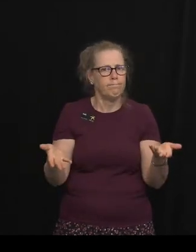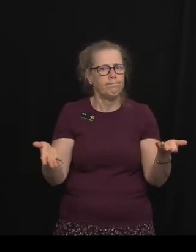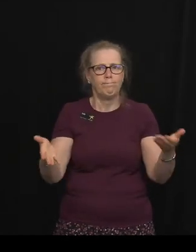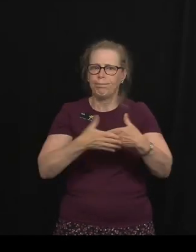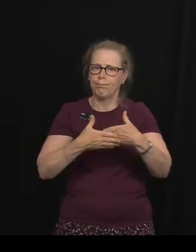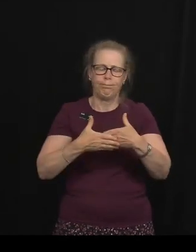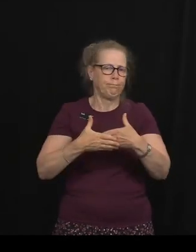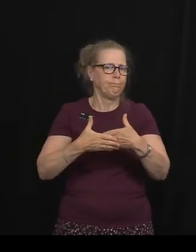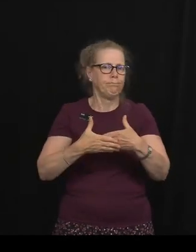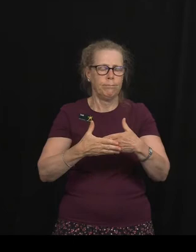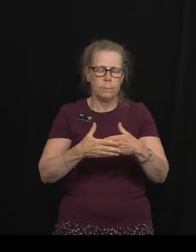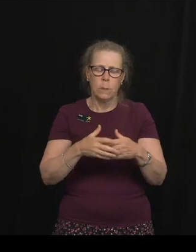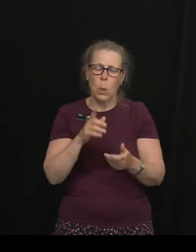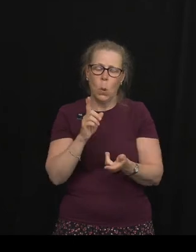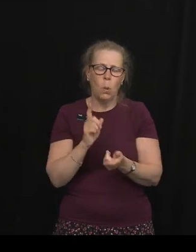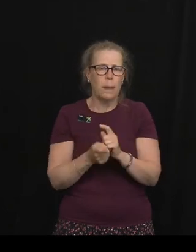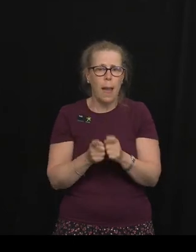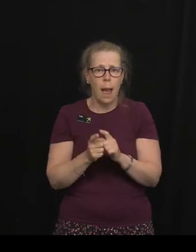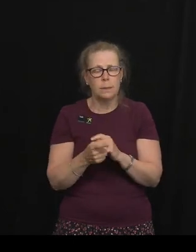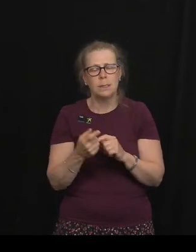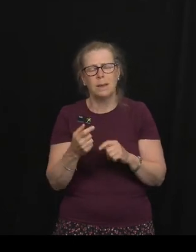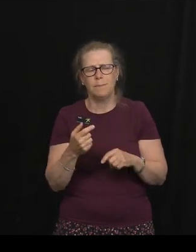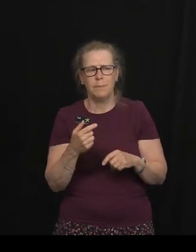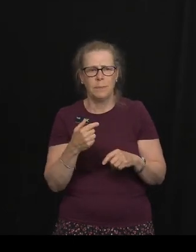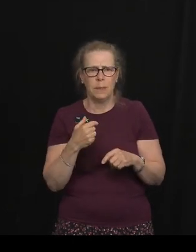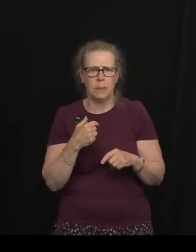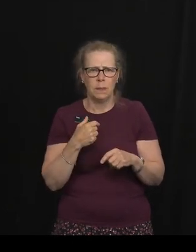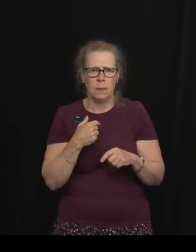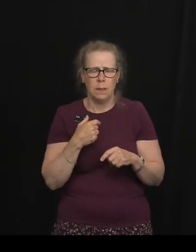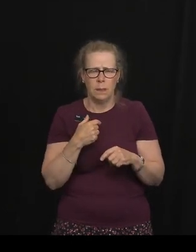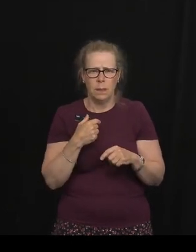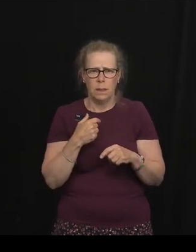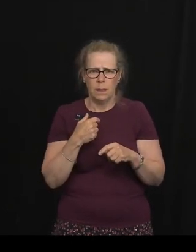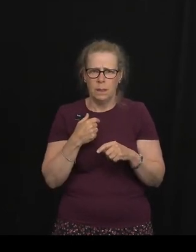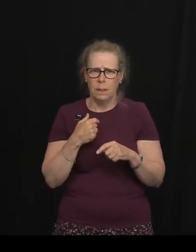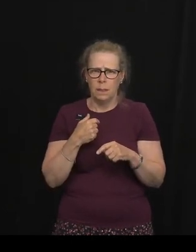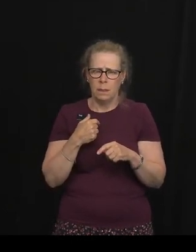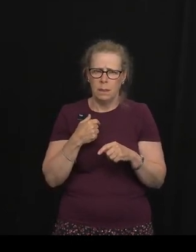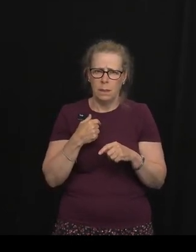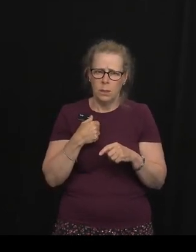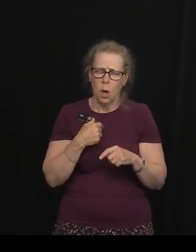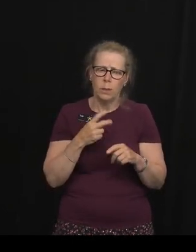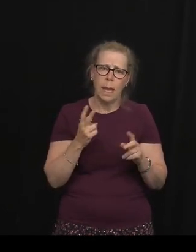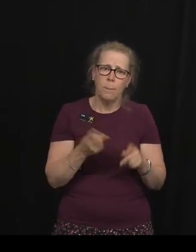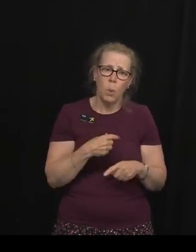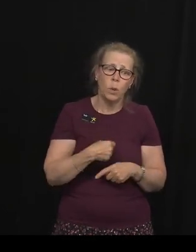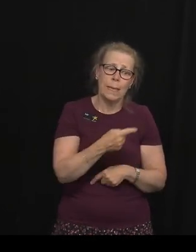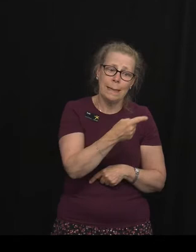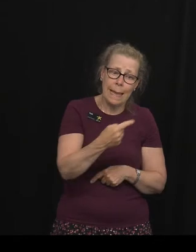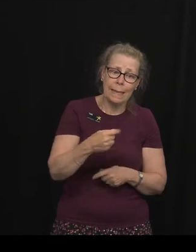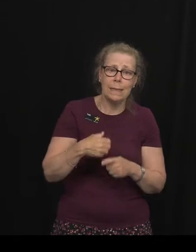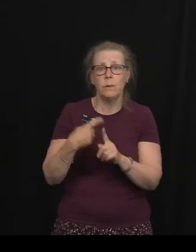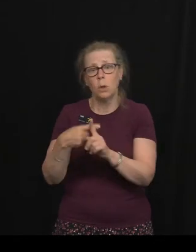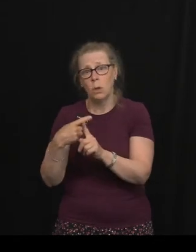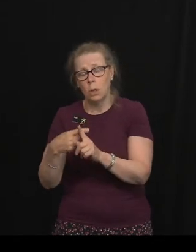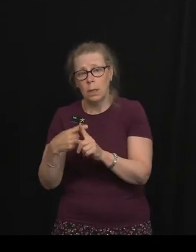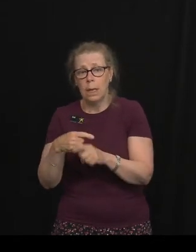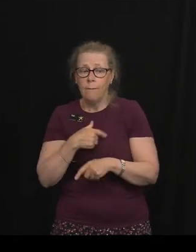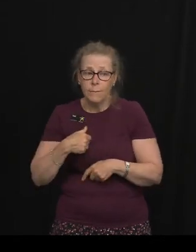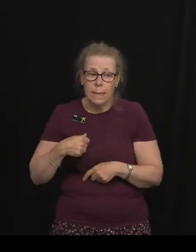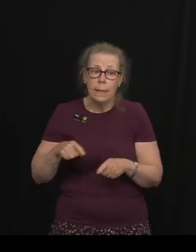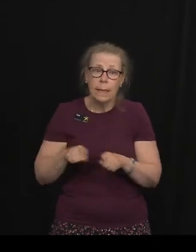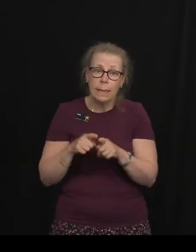was maybe one of, I was about to say, our assets and an opportunity, because we all had to act in more or less the same